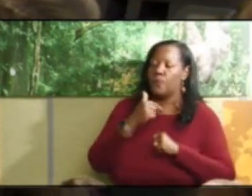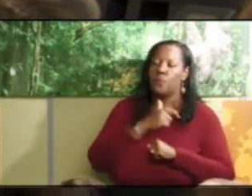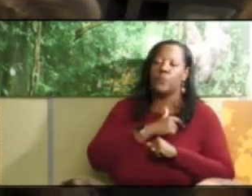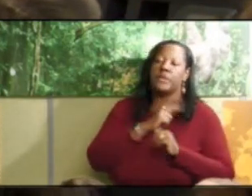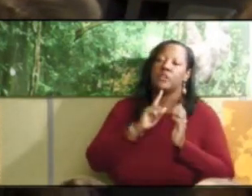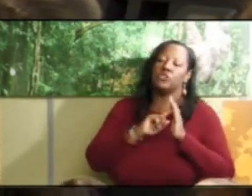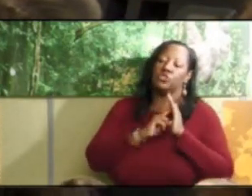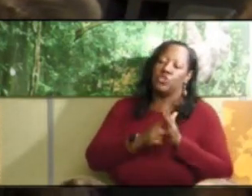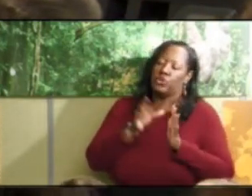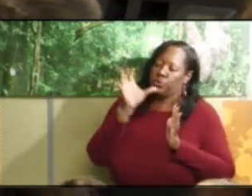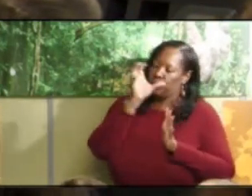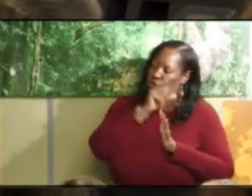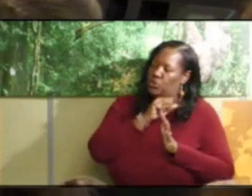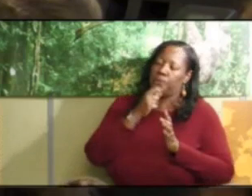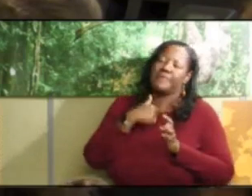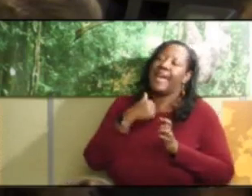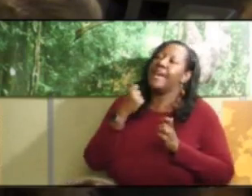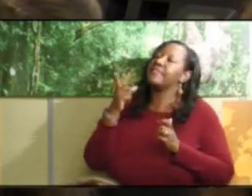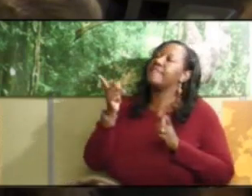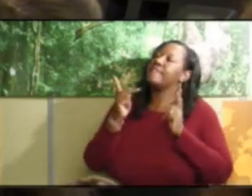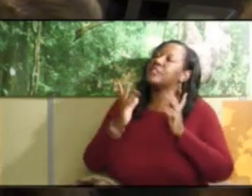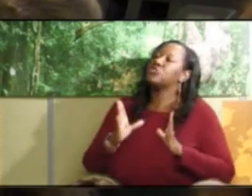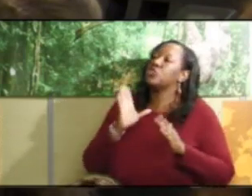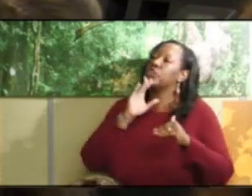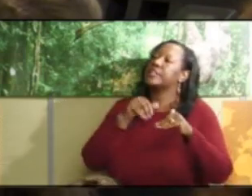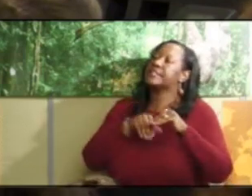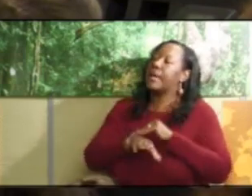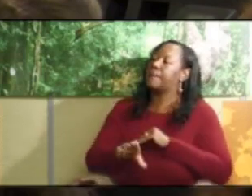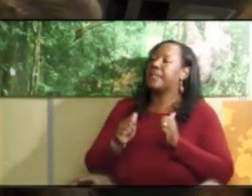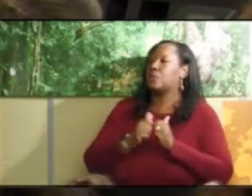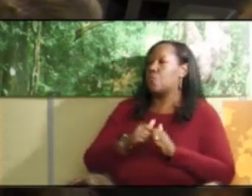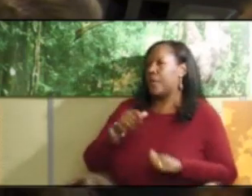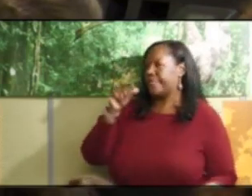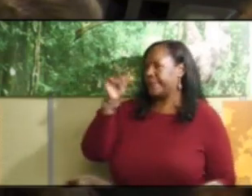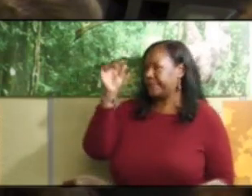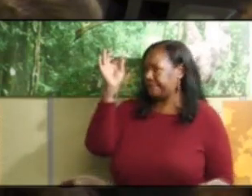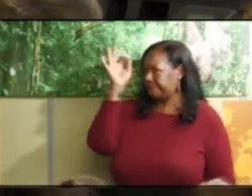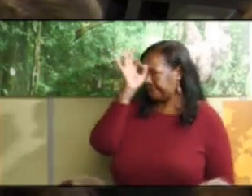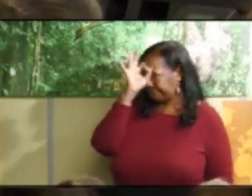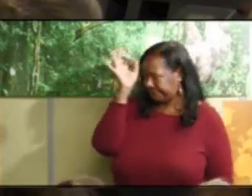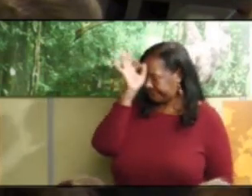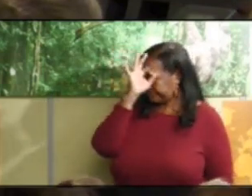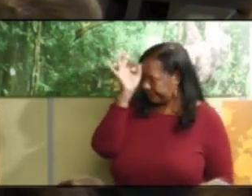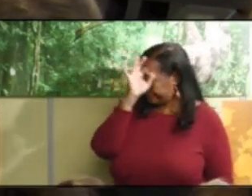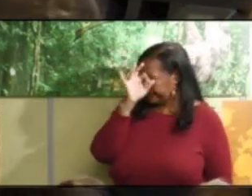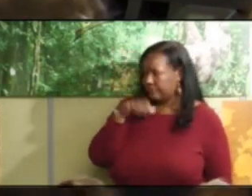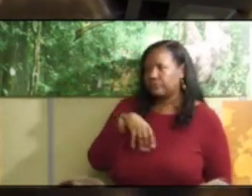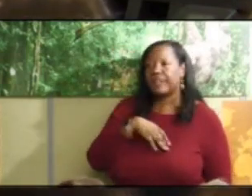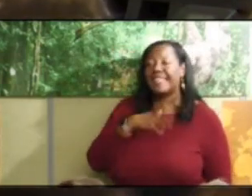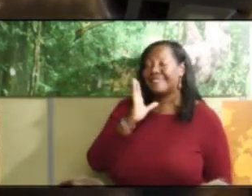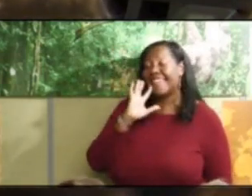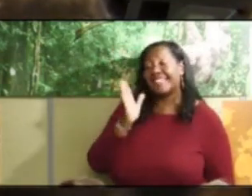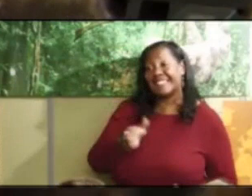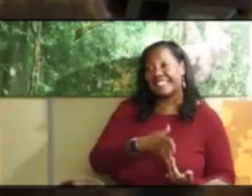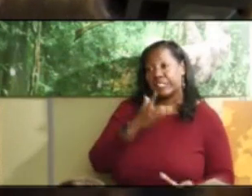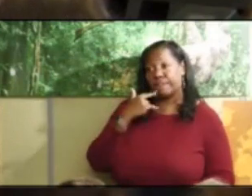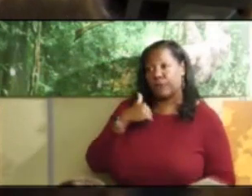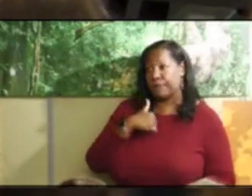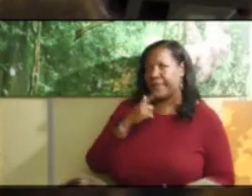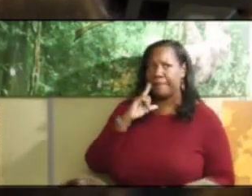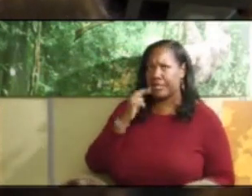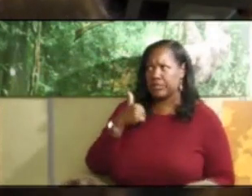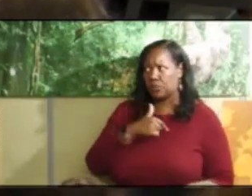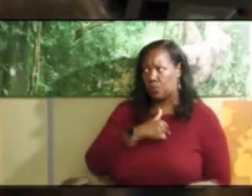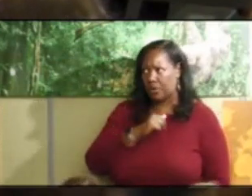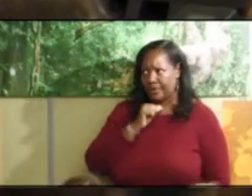assuming that visitors don't have much information about our topic, and that's easy for me and Bridget because we're not experts